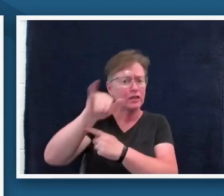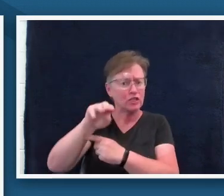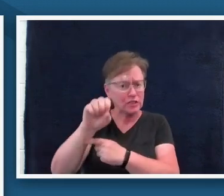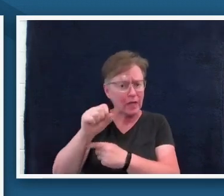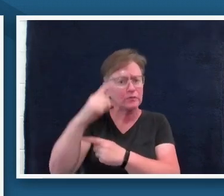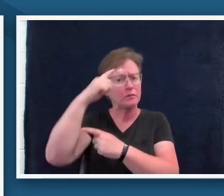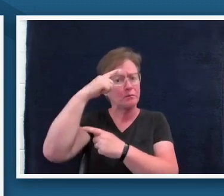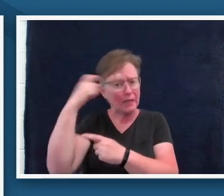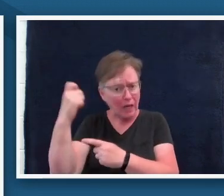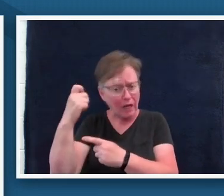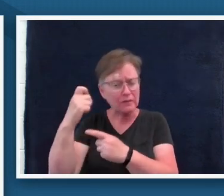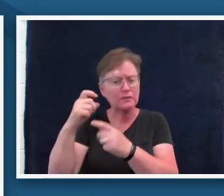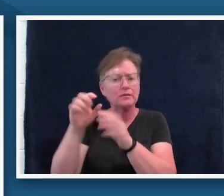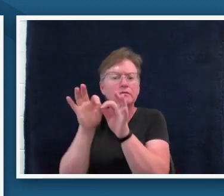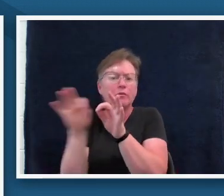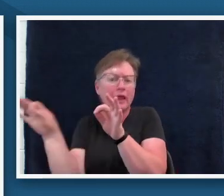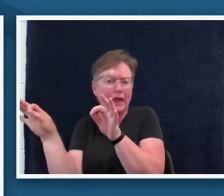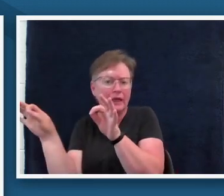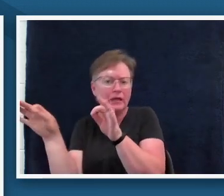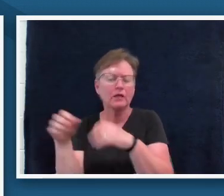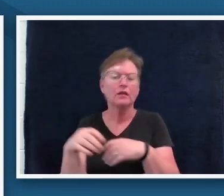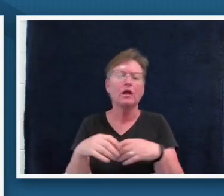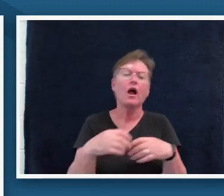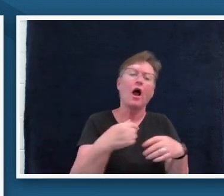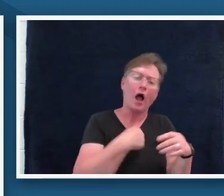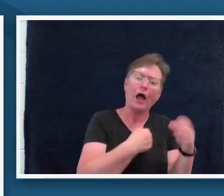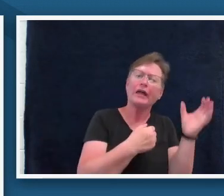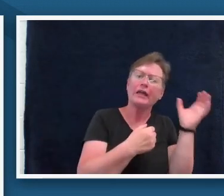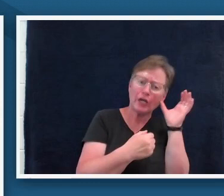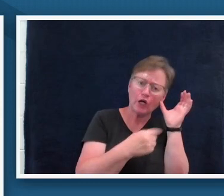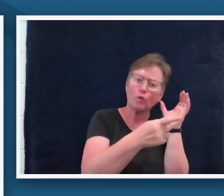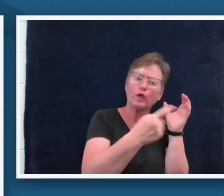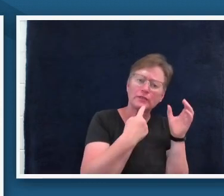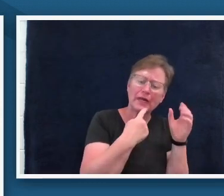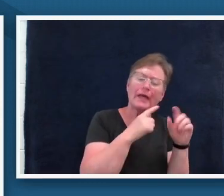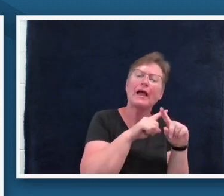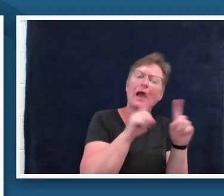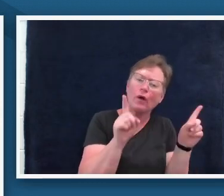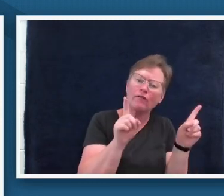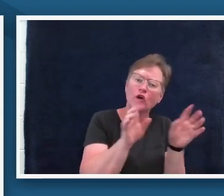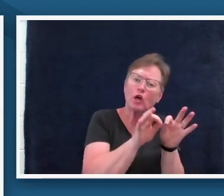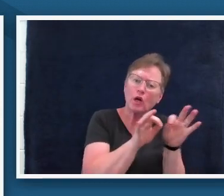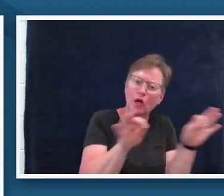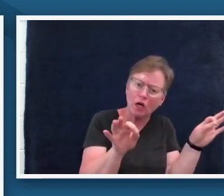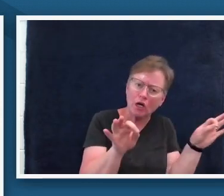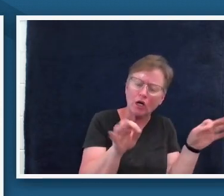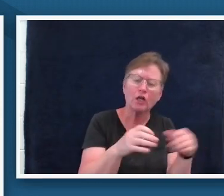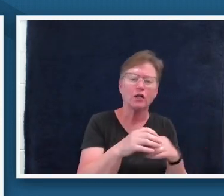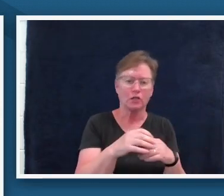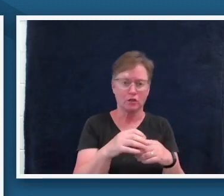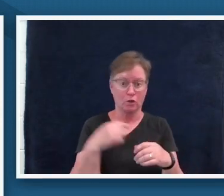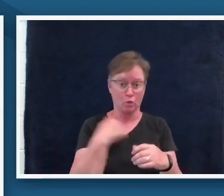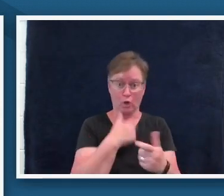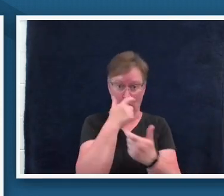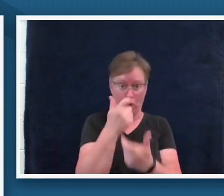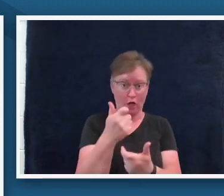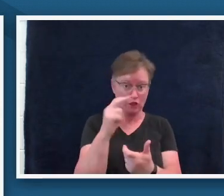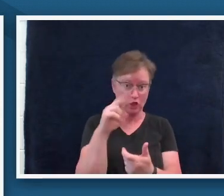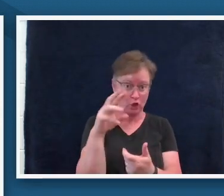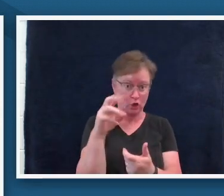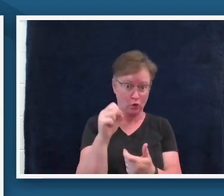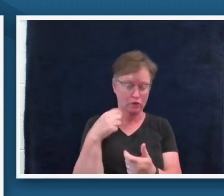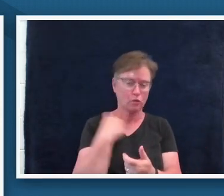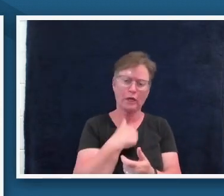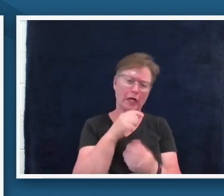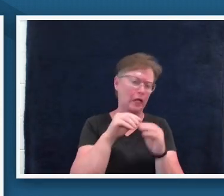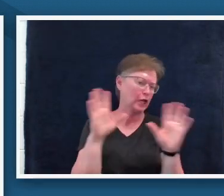saying, however, blank. And when we watch the news, we see people who clearly did not grow up in circles, people who